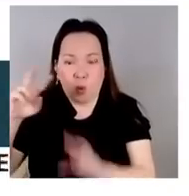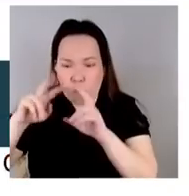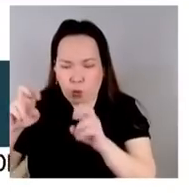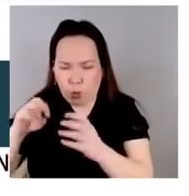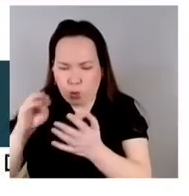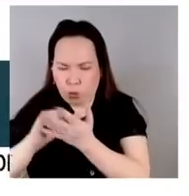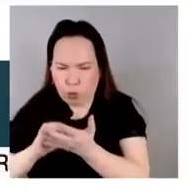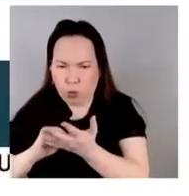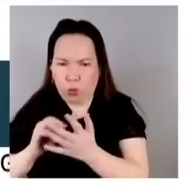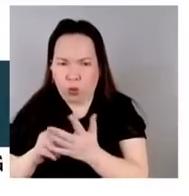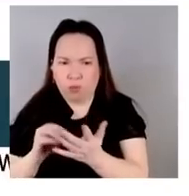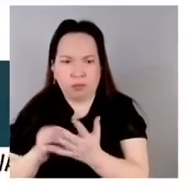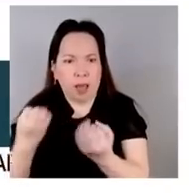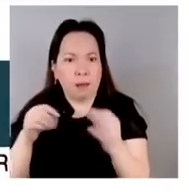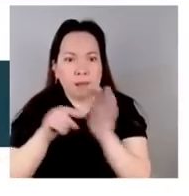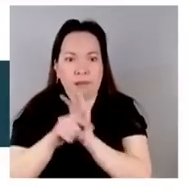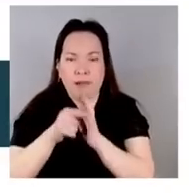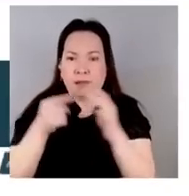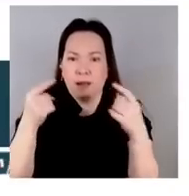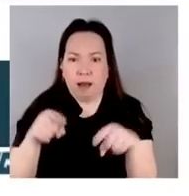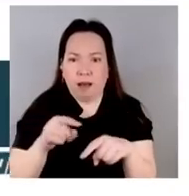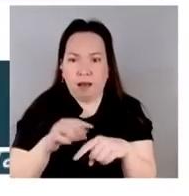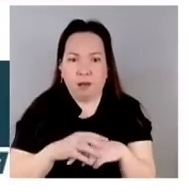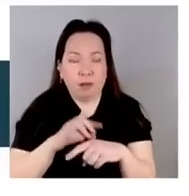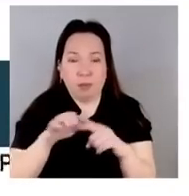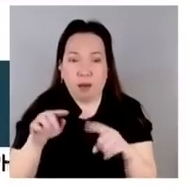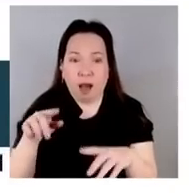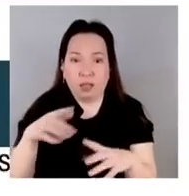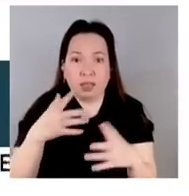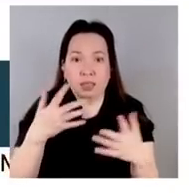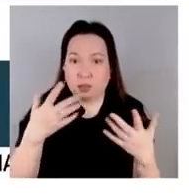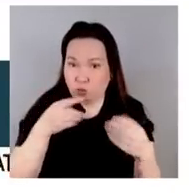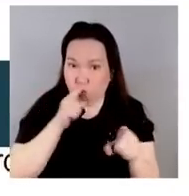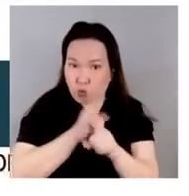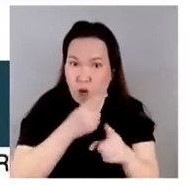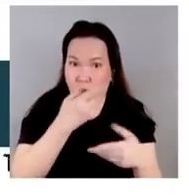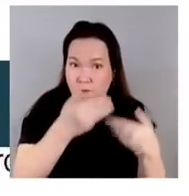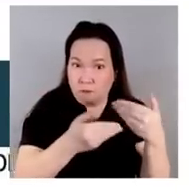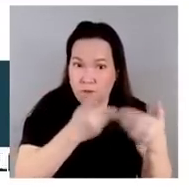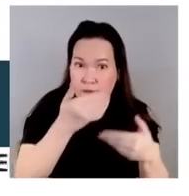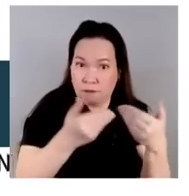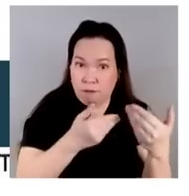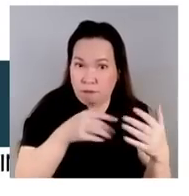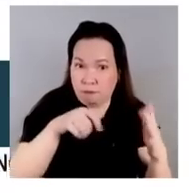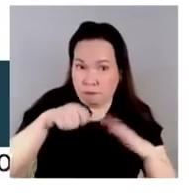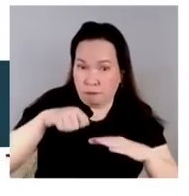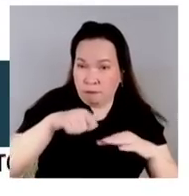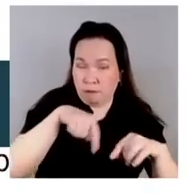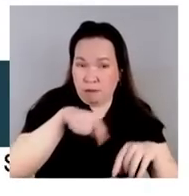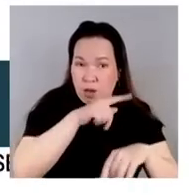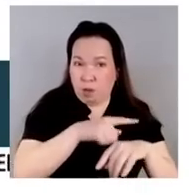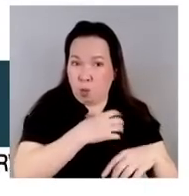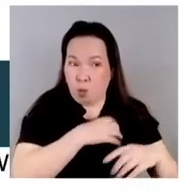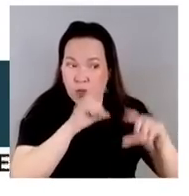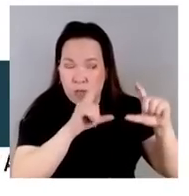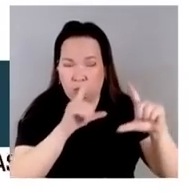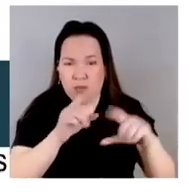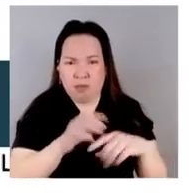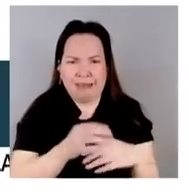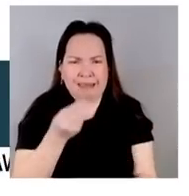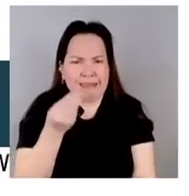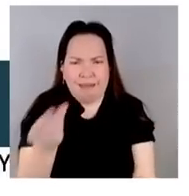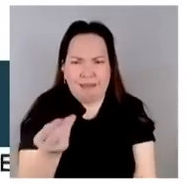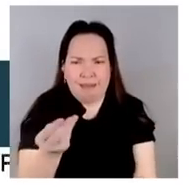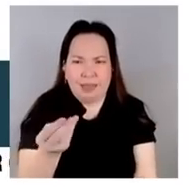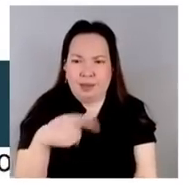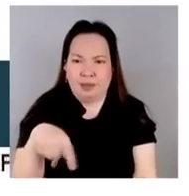documenting these killings. There has been only a handful of prosecutions. So, you know, that's the reality. And I mean, the Philippine government can, you know,